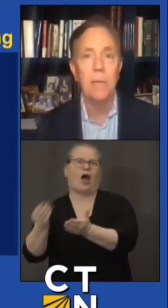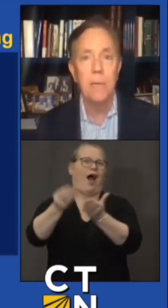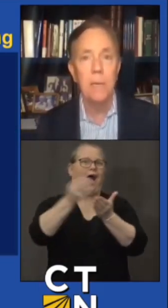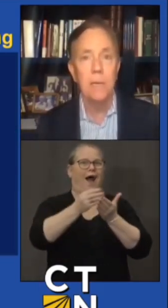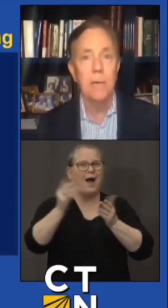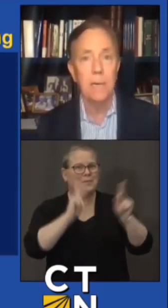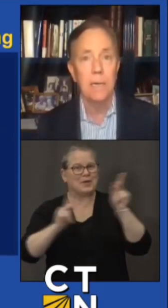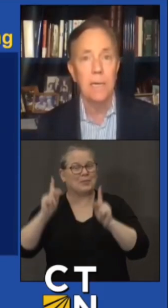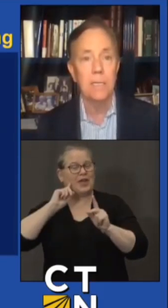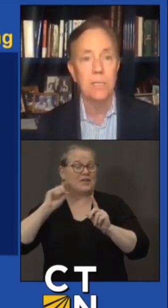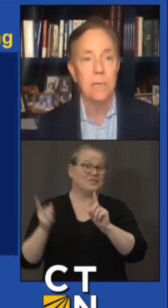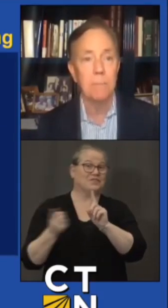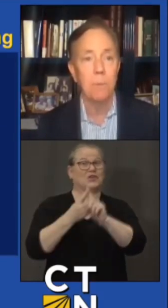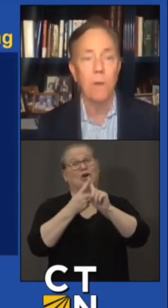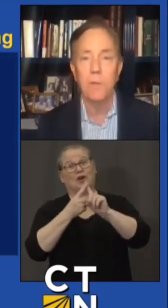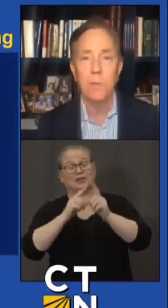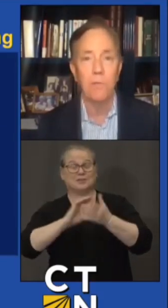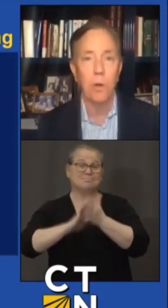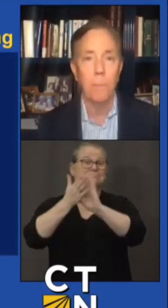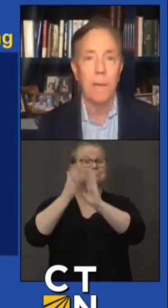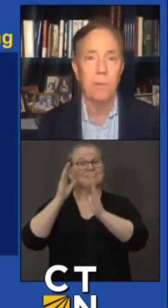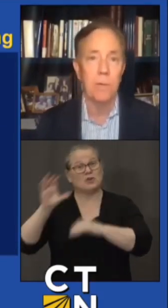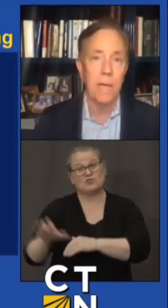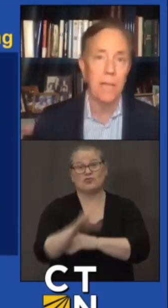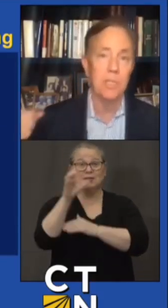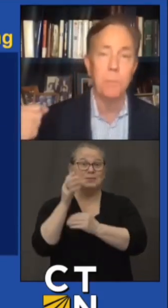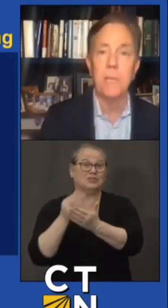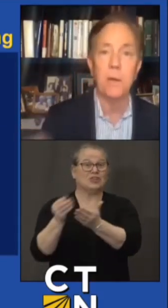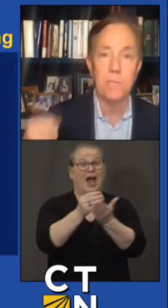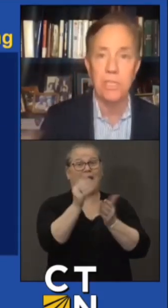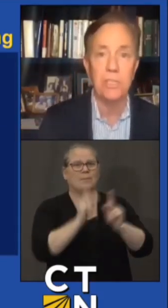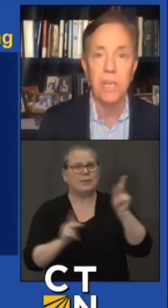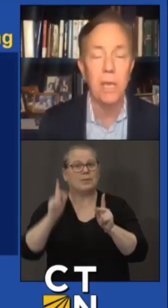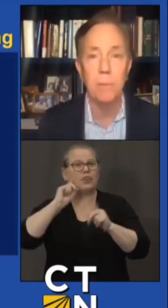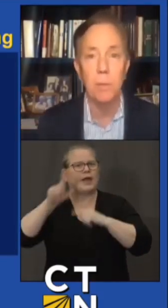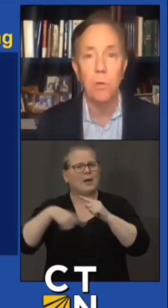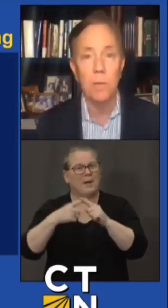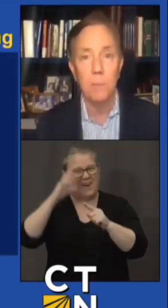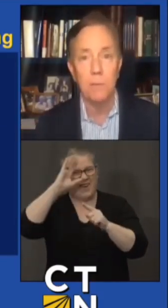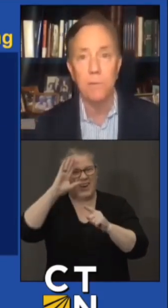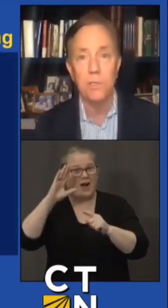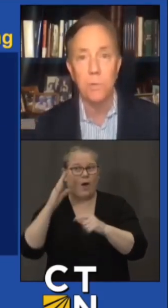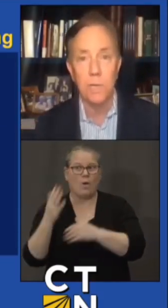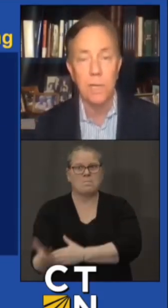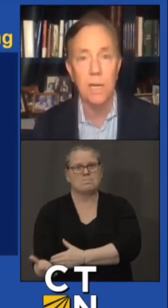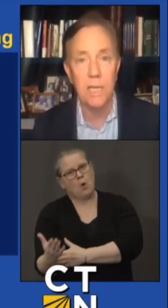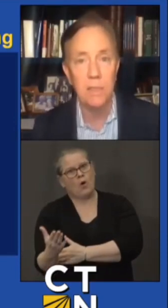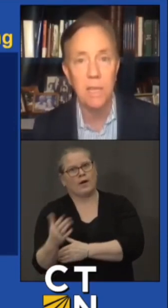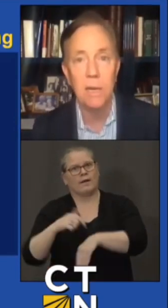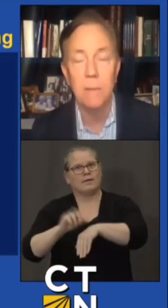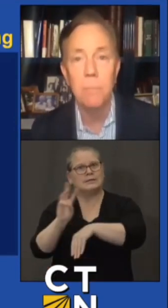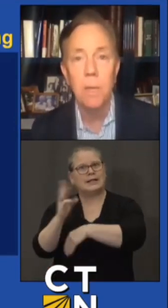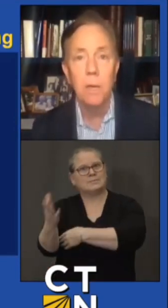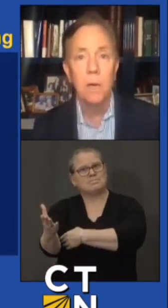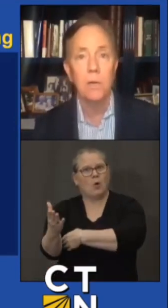shopping. And often you've thought about, hey, let's be there at 6 a.m. in the morning, be the first one in line, get